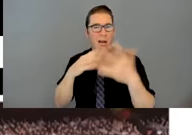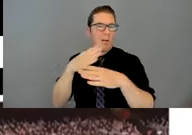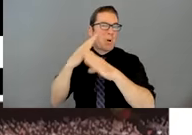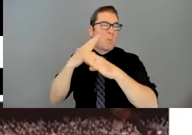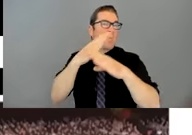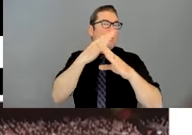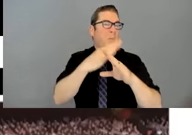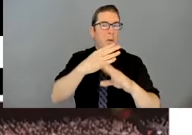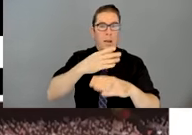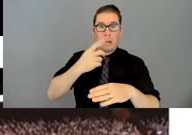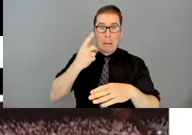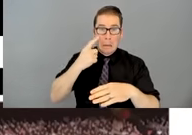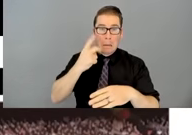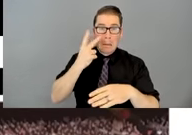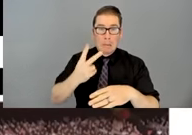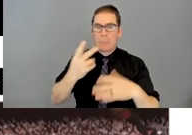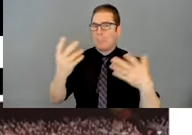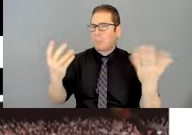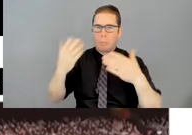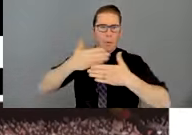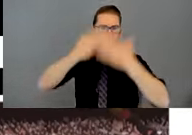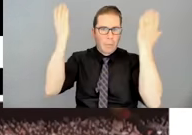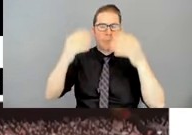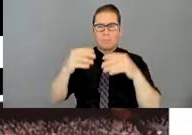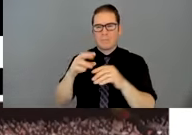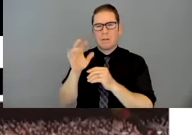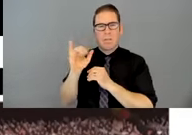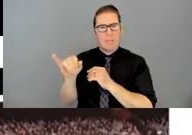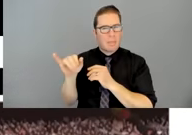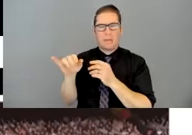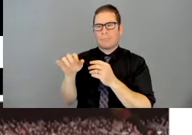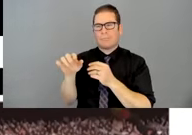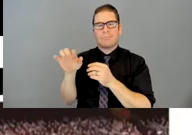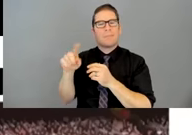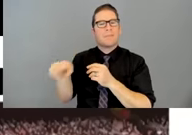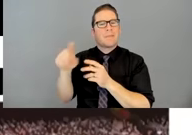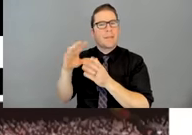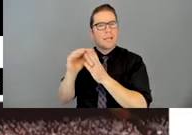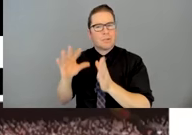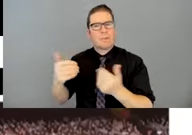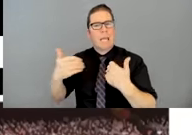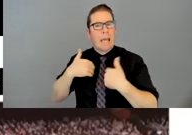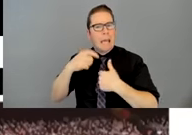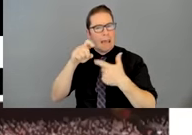those students have other needs that need to be met as well